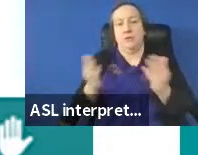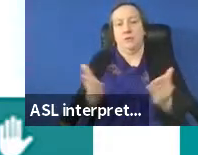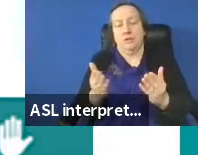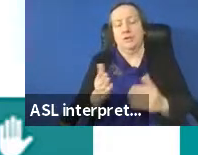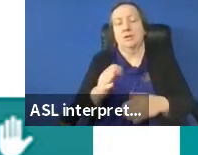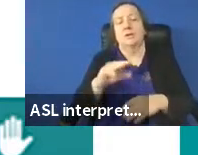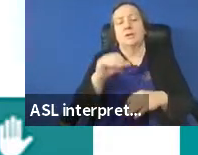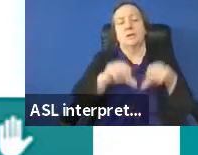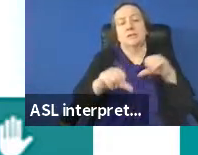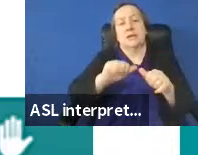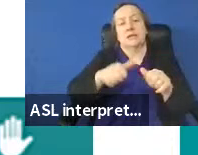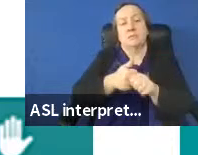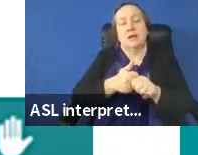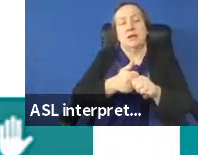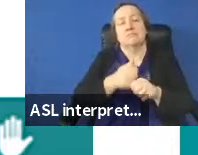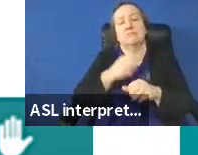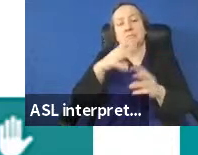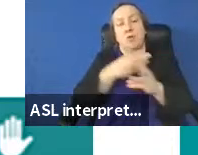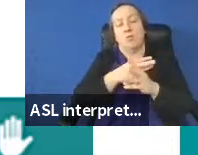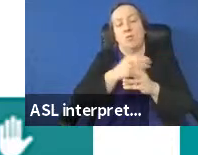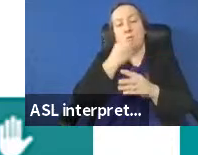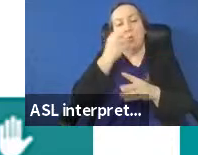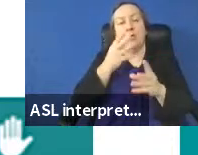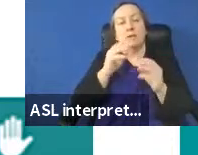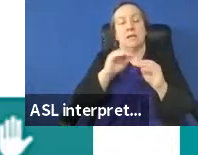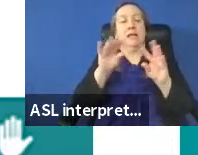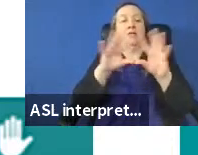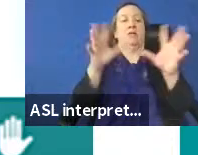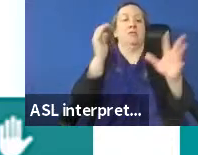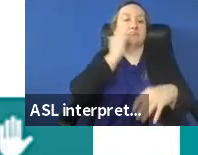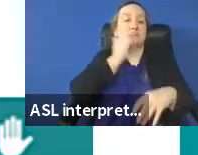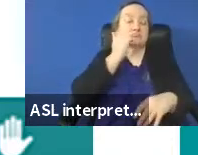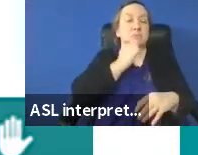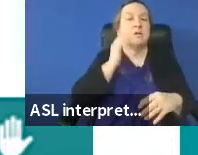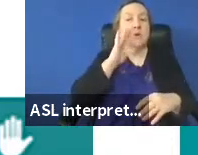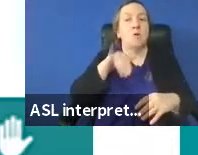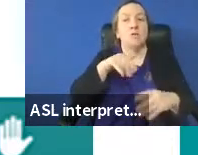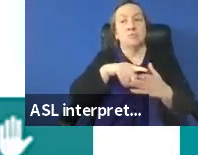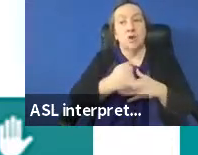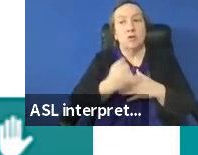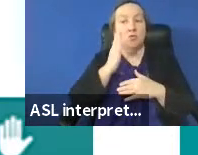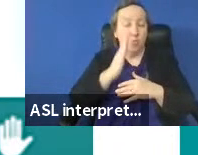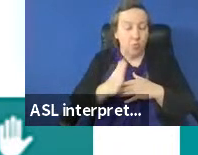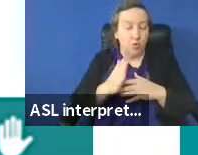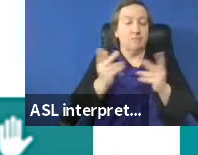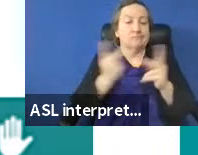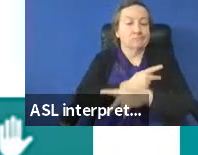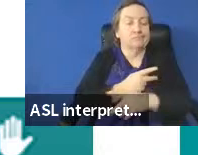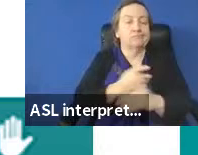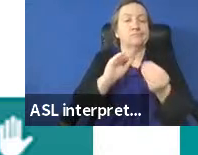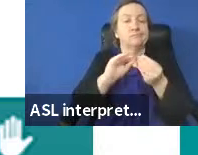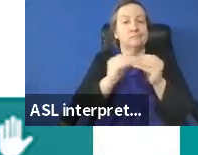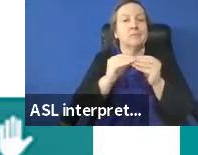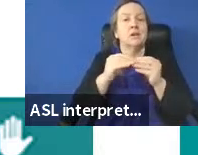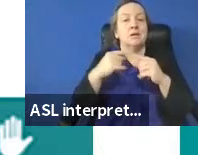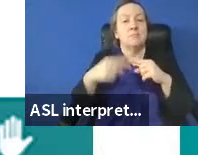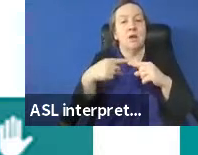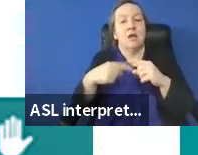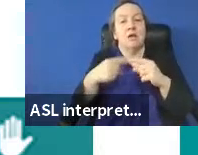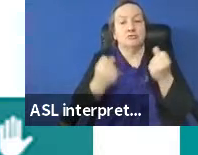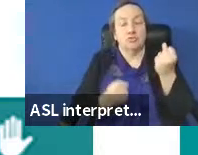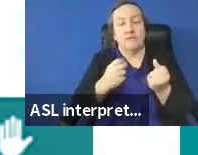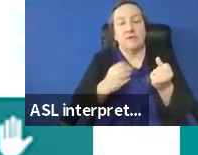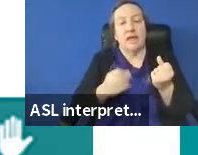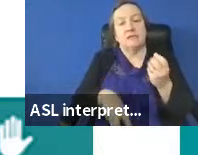global warming becoming clearer and clearer each day, and noting that this project will undoubtedly increase the vehicle miles traveled and will contribute